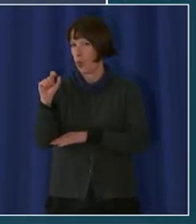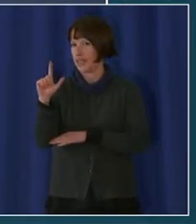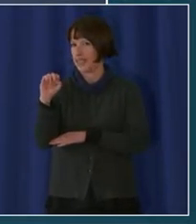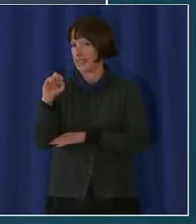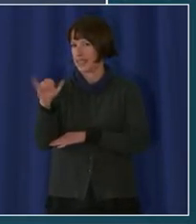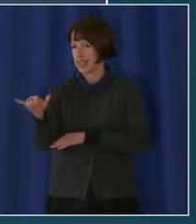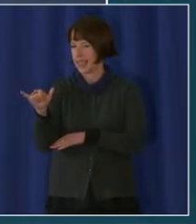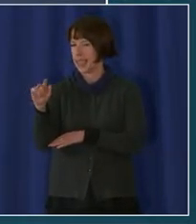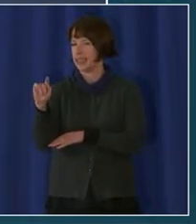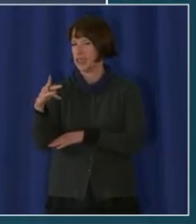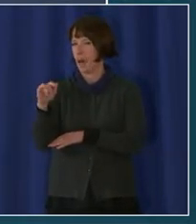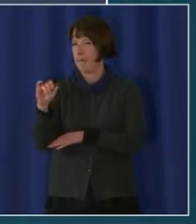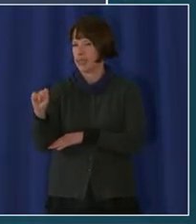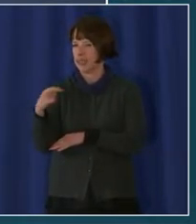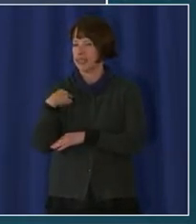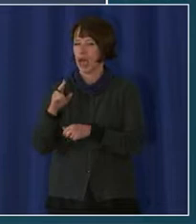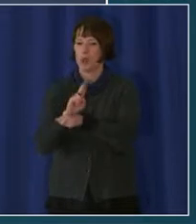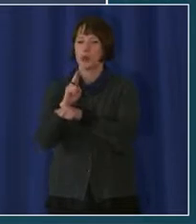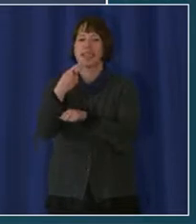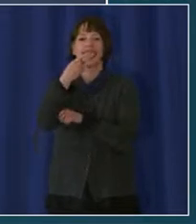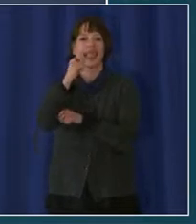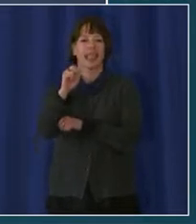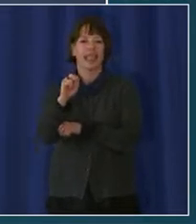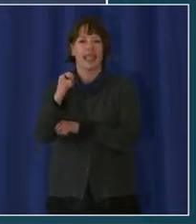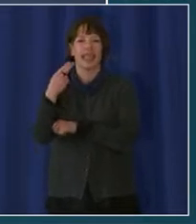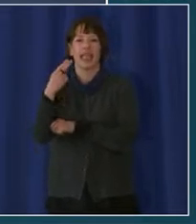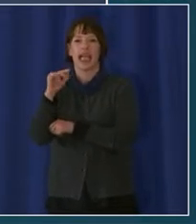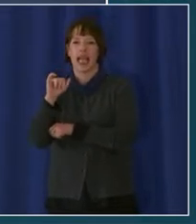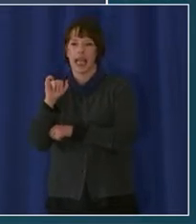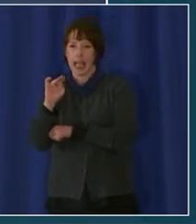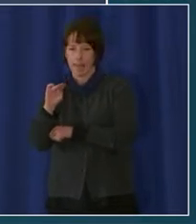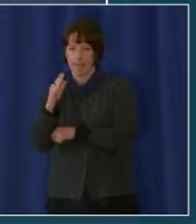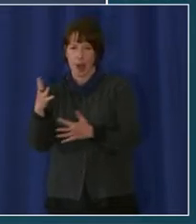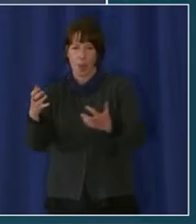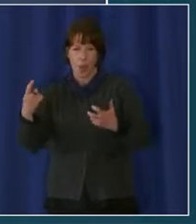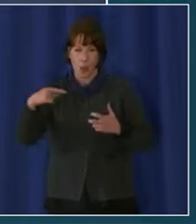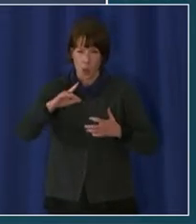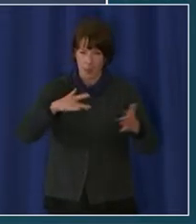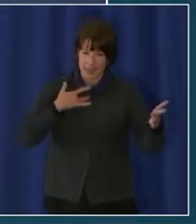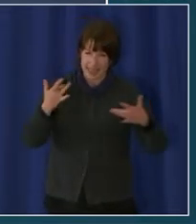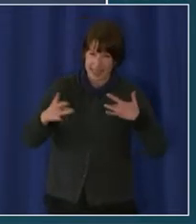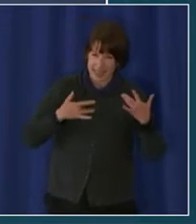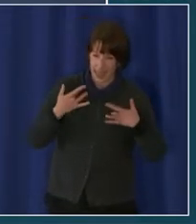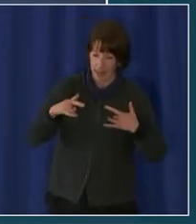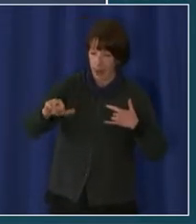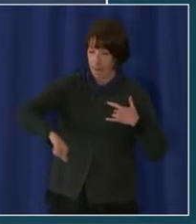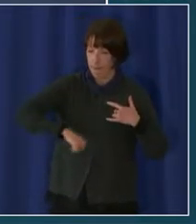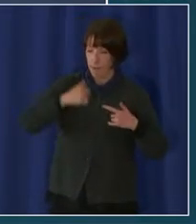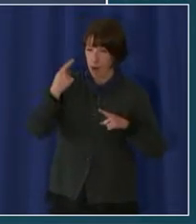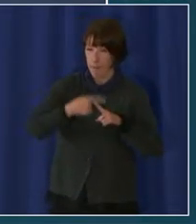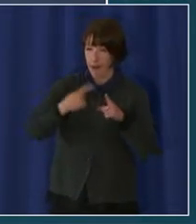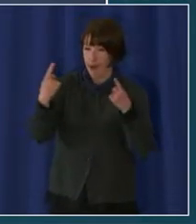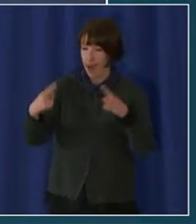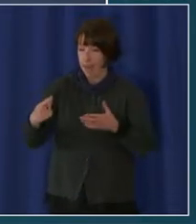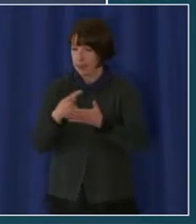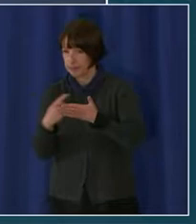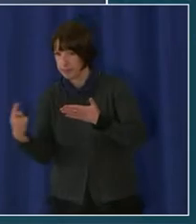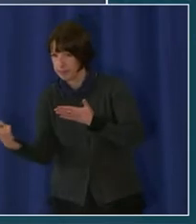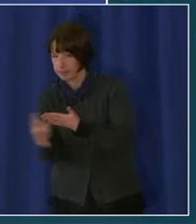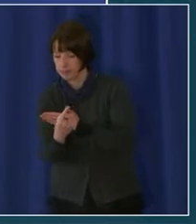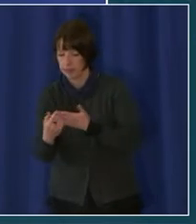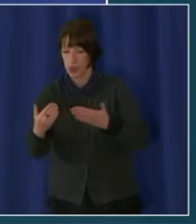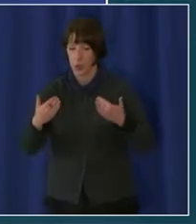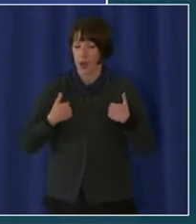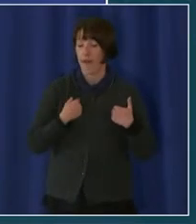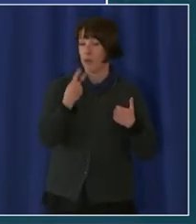pronouns, and I am here to get you all excited about Pride Month, which will be happening in exactly 1 week. So we have 2